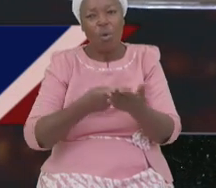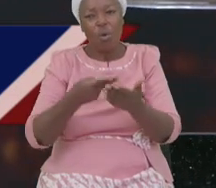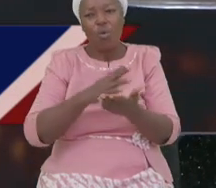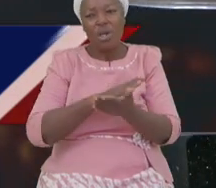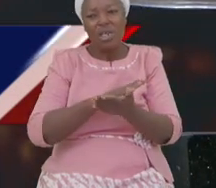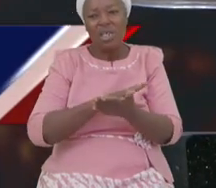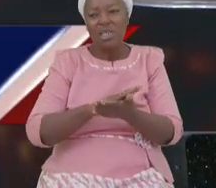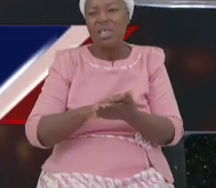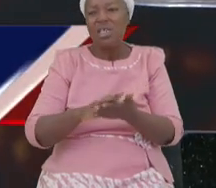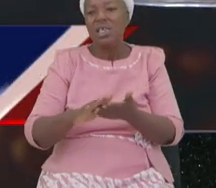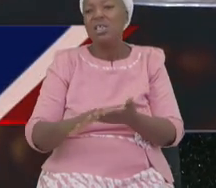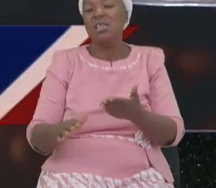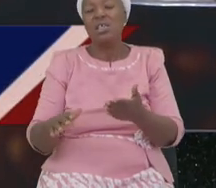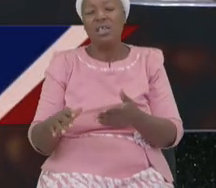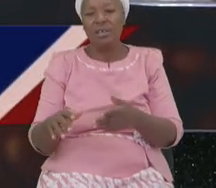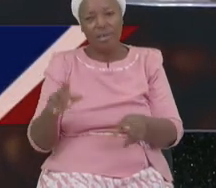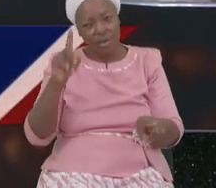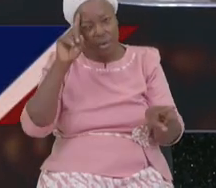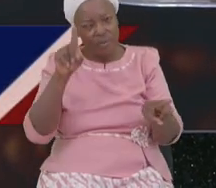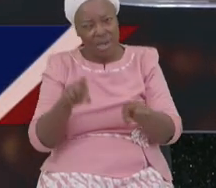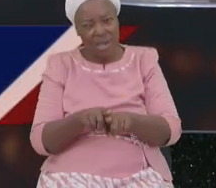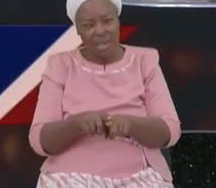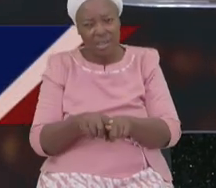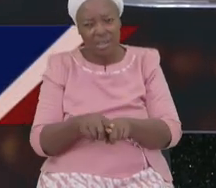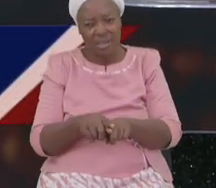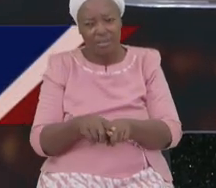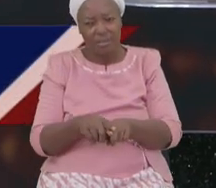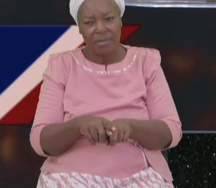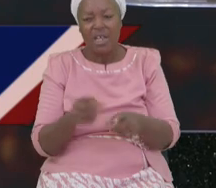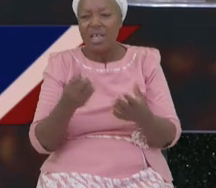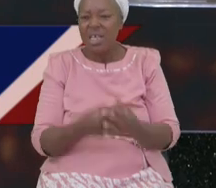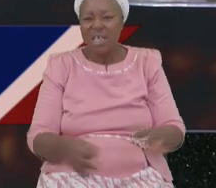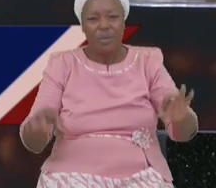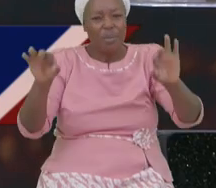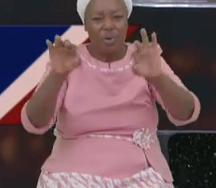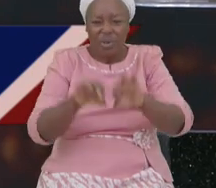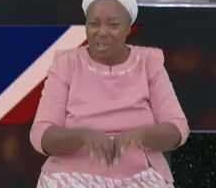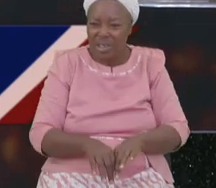Crucial, essential, important, indispensable.